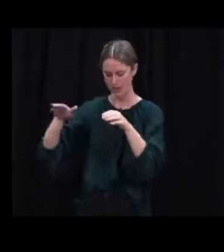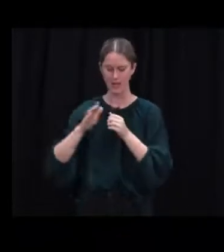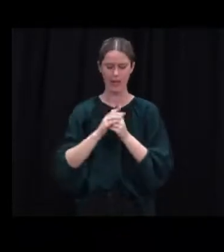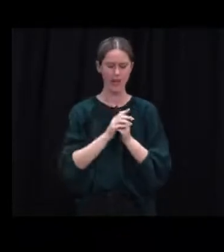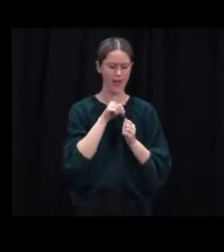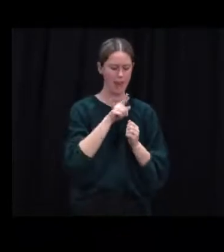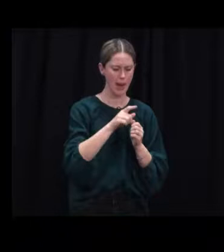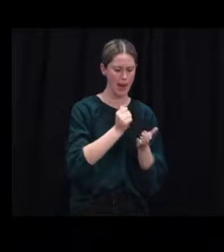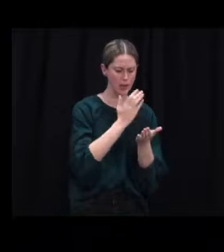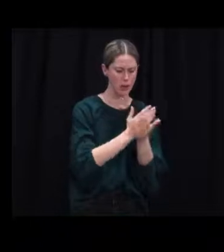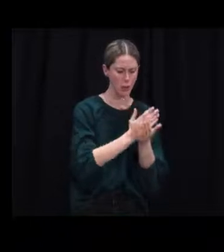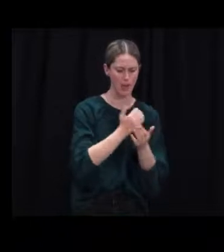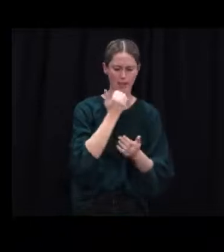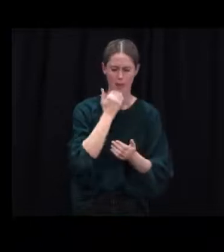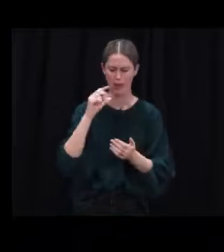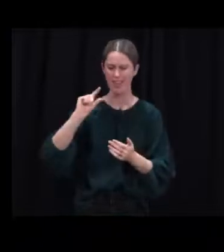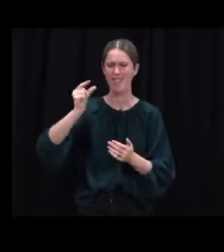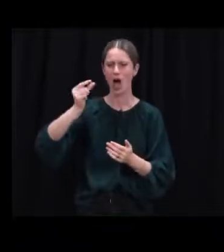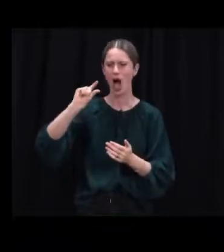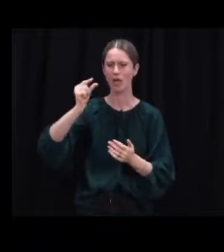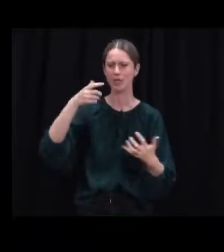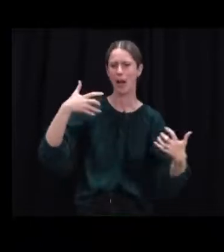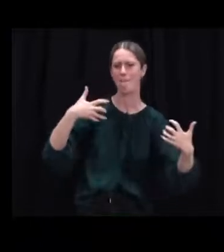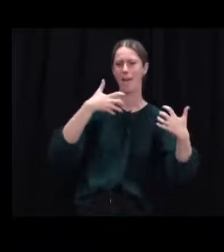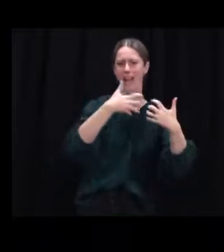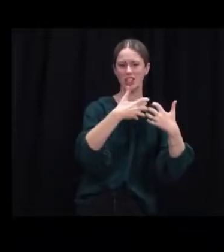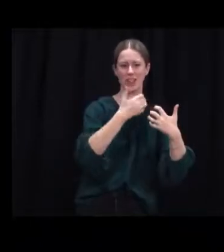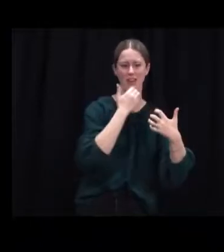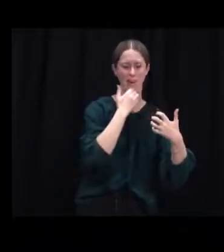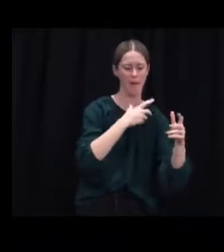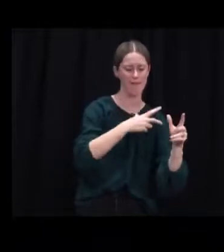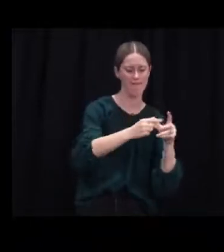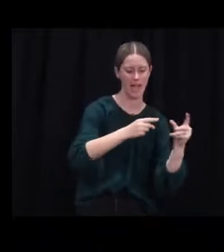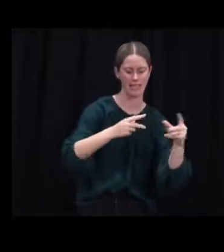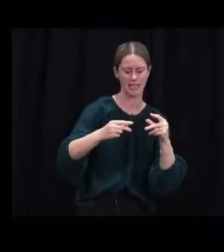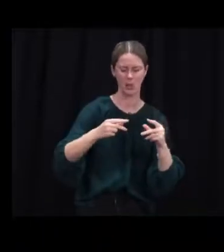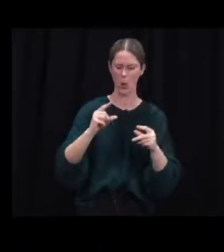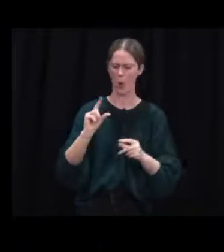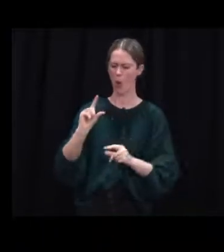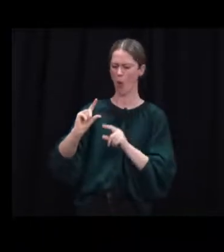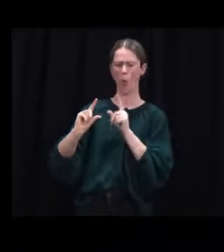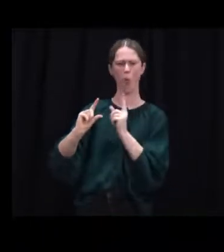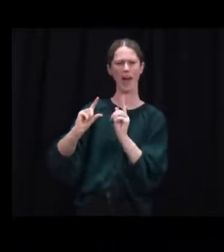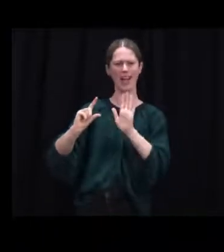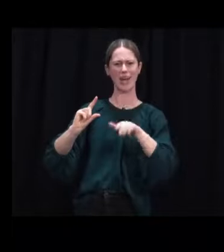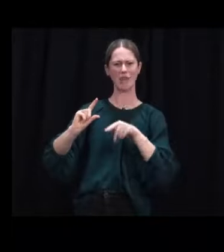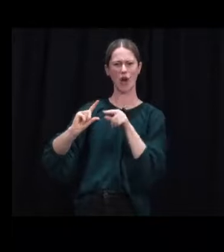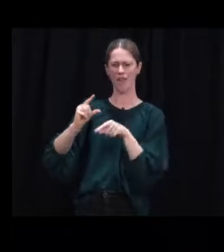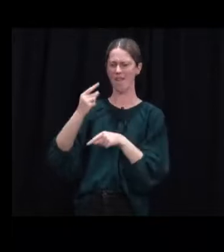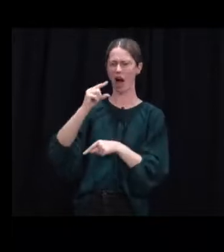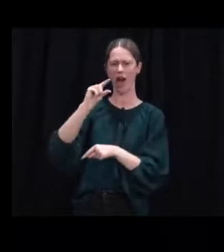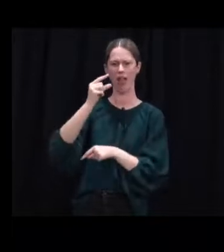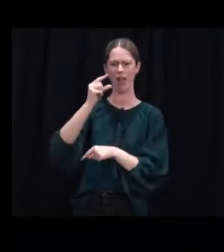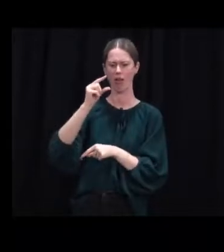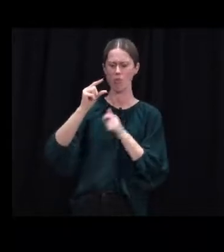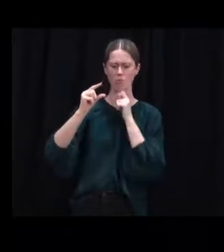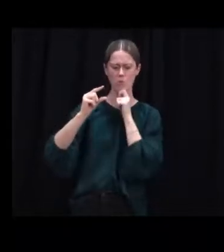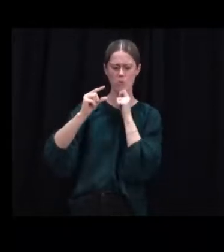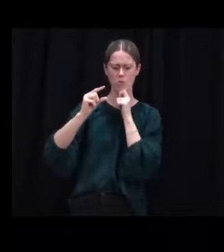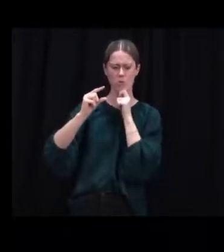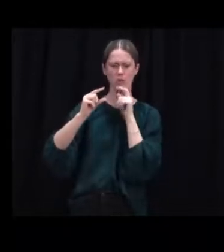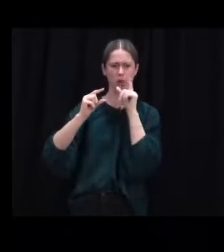people vaccinated that day. At the end of the day, at that time, there was a reconciliation process of all the vials, and there